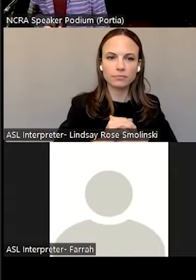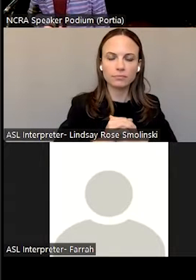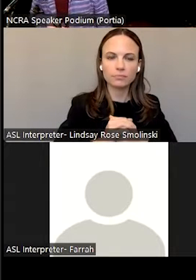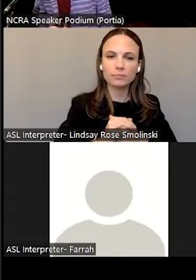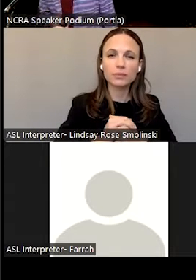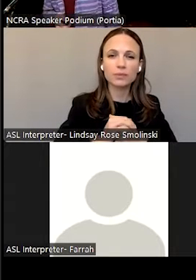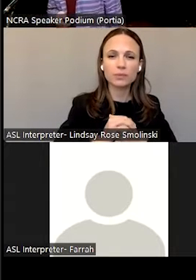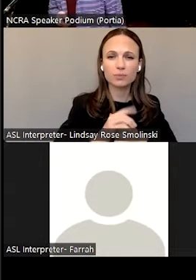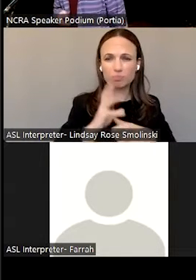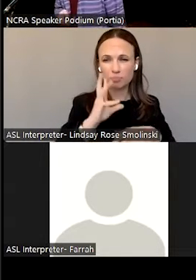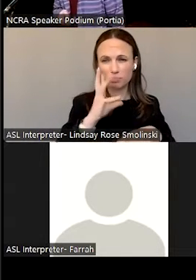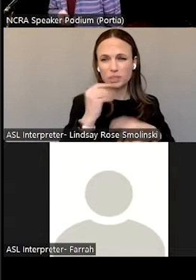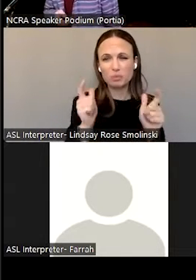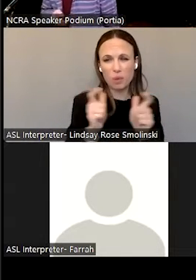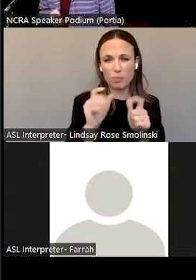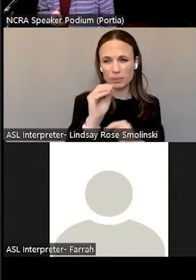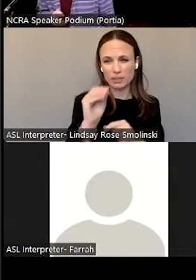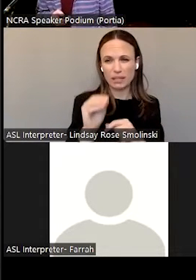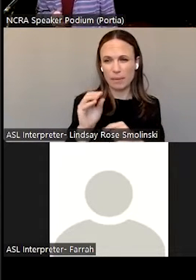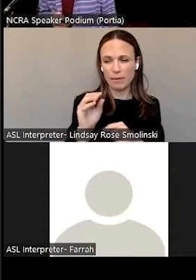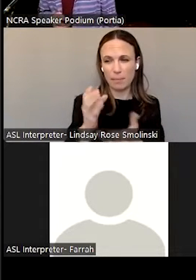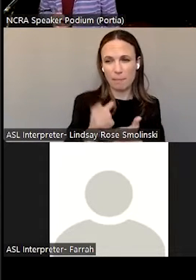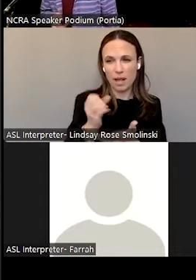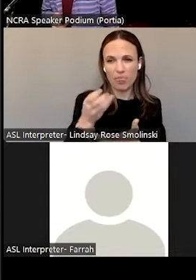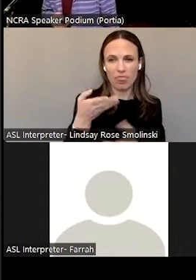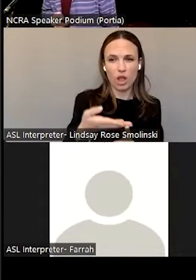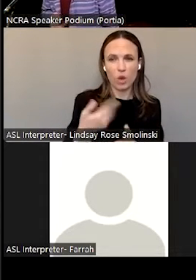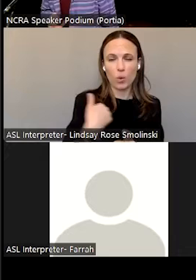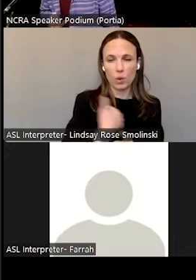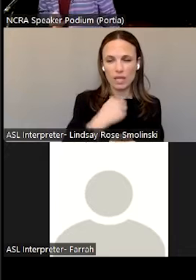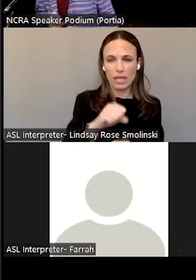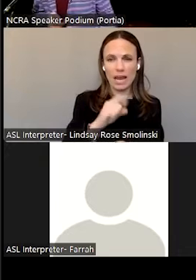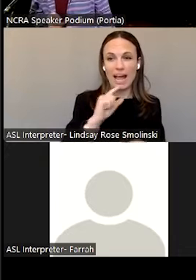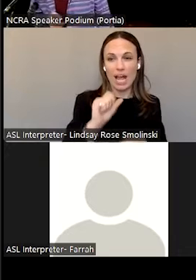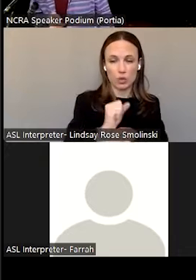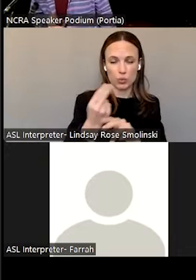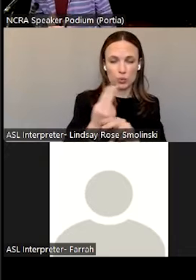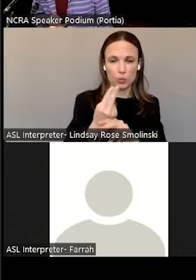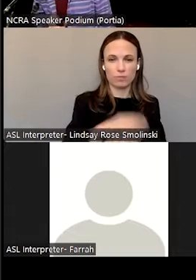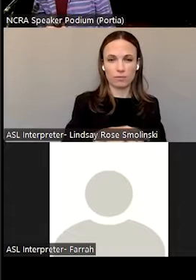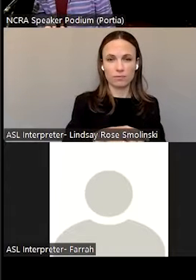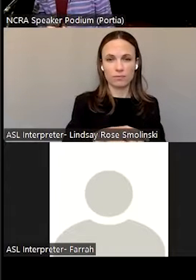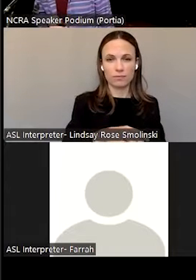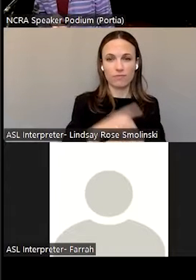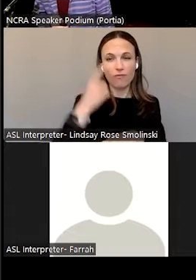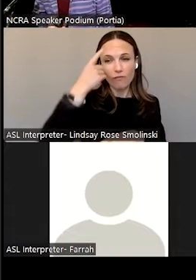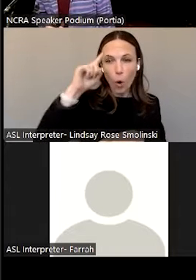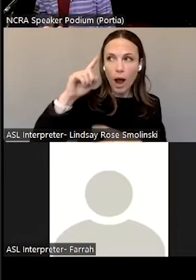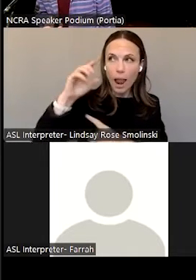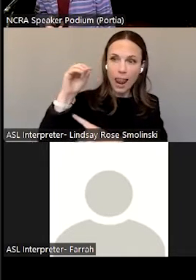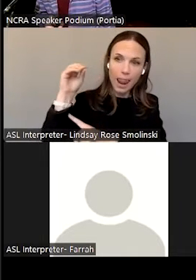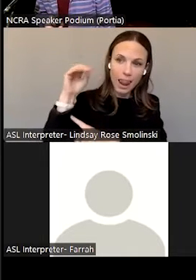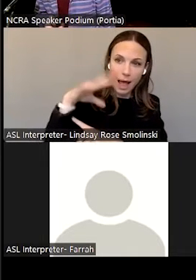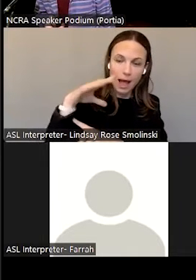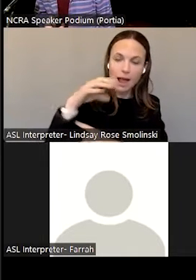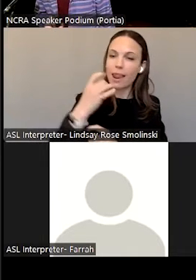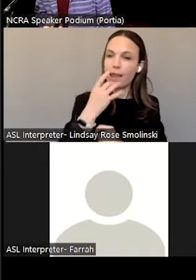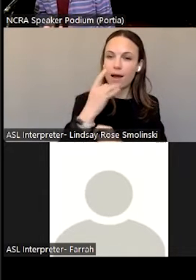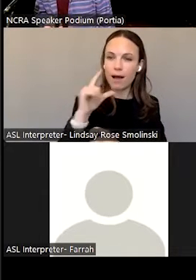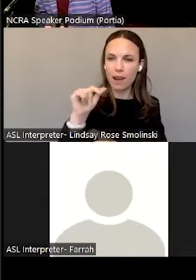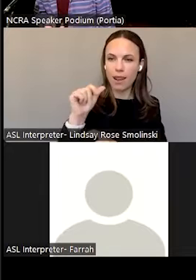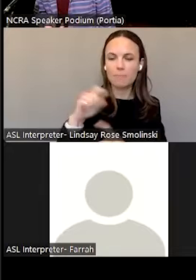really a pretty small percentage of the bottles that are there that we can use in lighting glass, but we'll pick what we